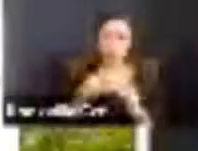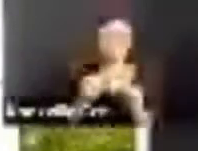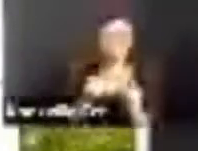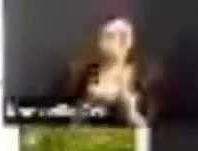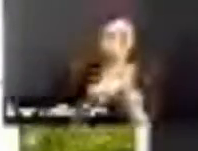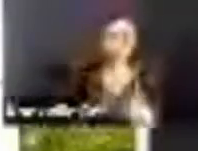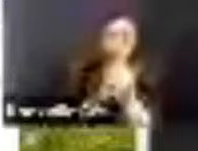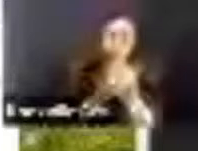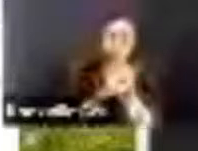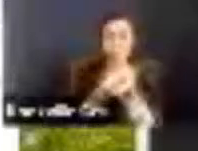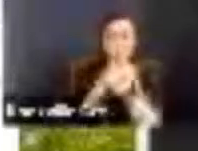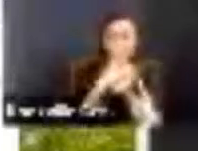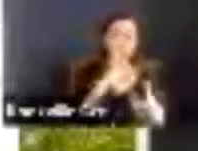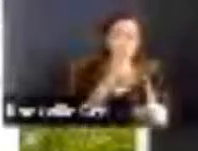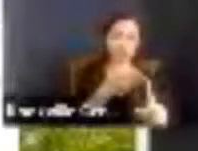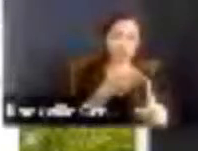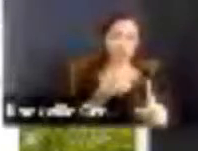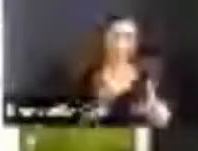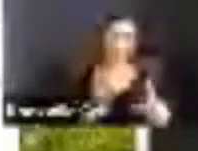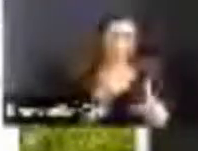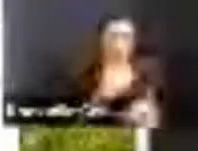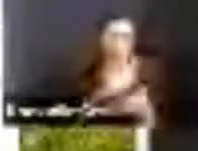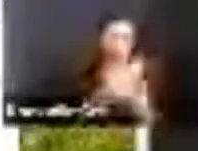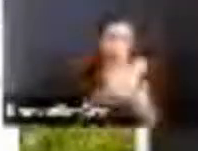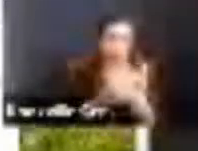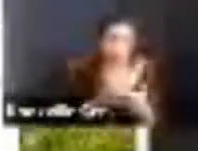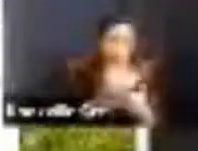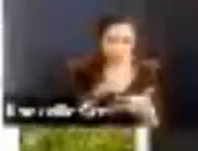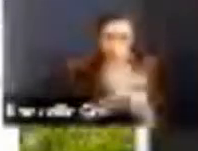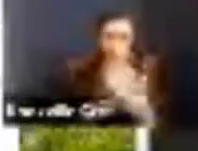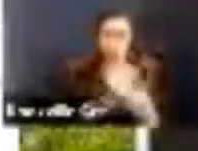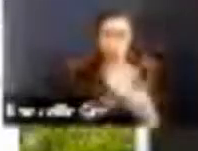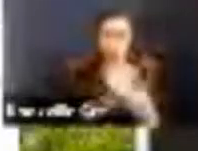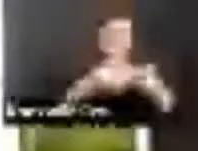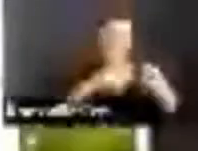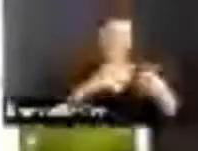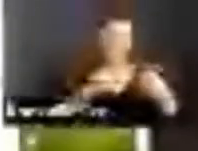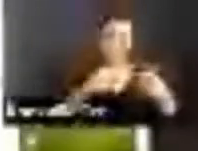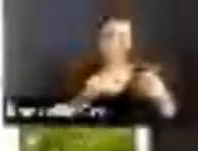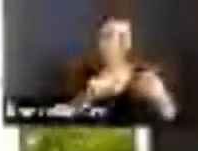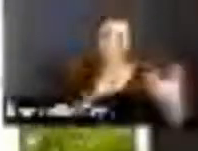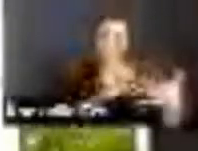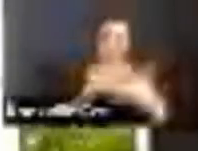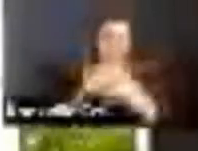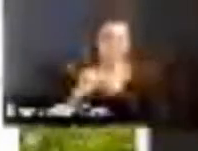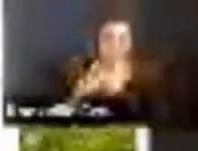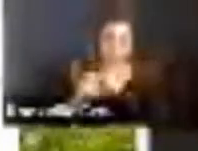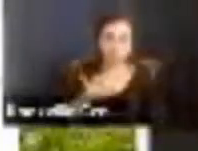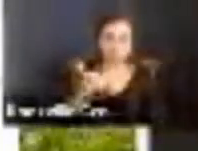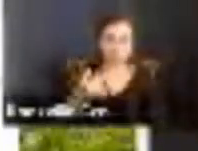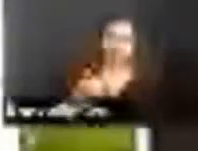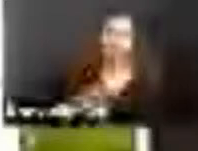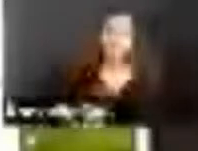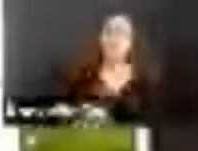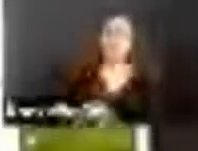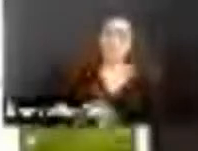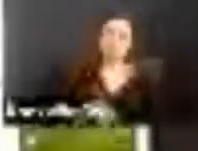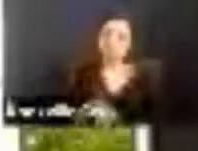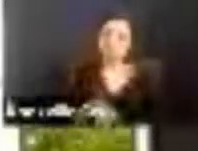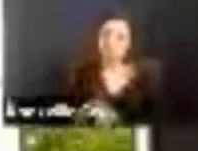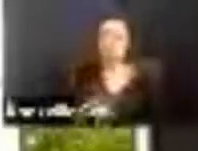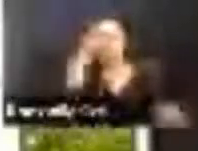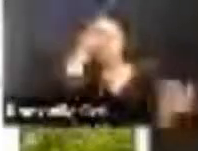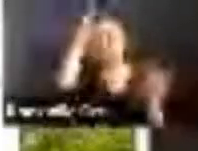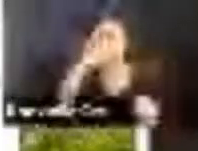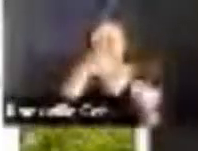Knox County schools and helping them with managing cases and contact tracing and making decisions around quarantine